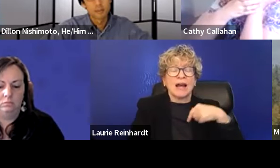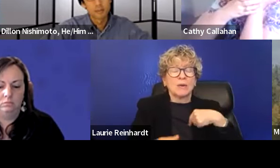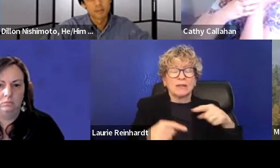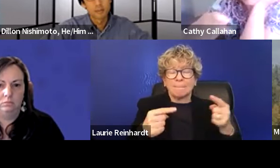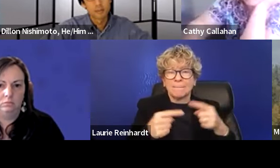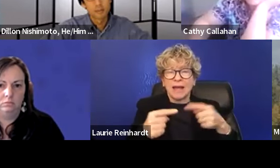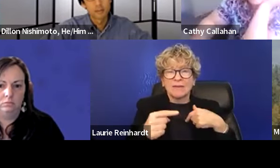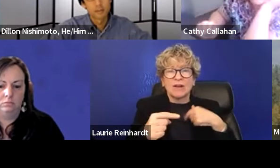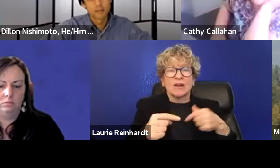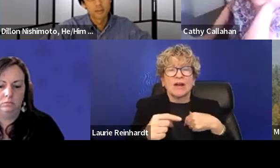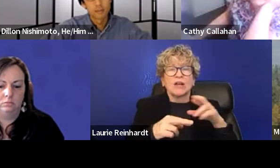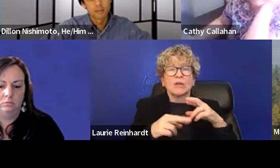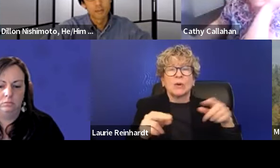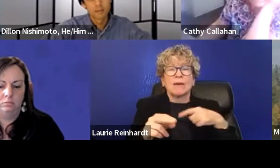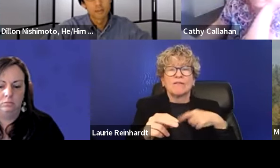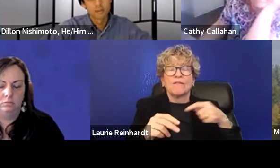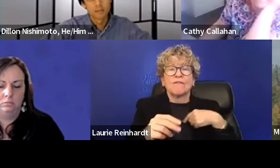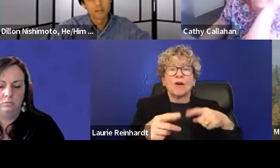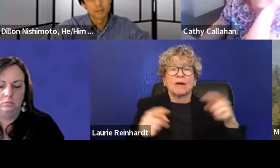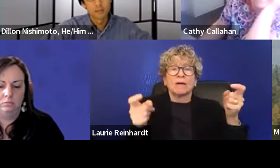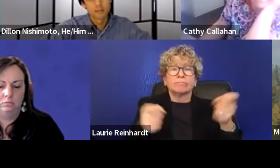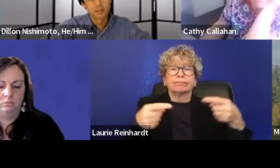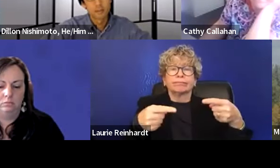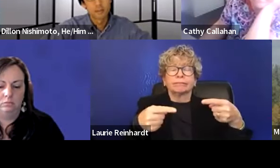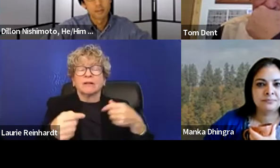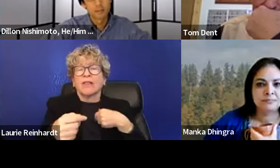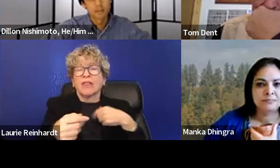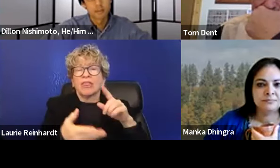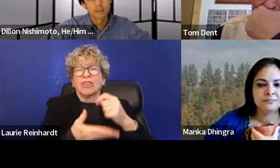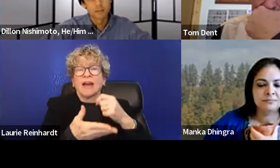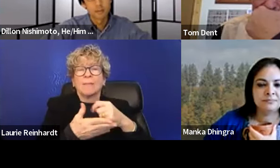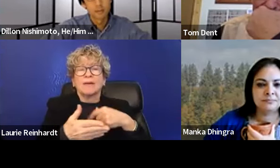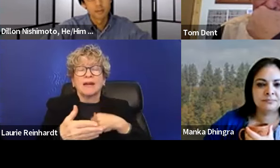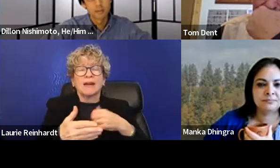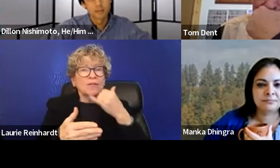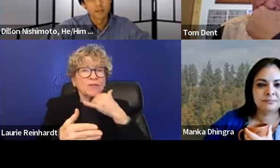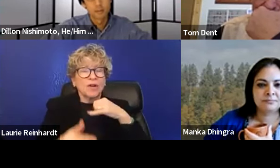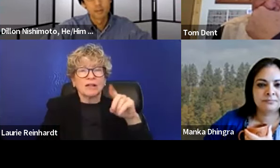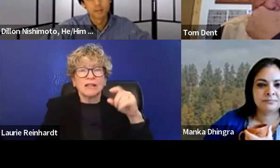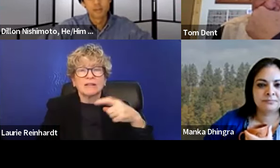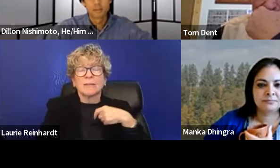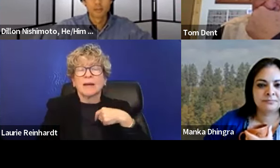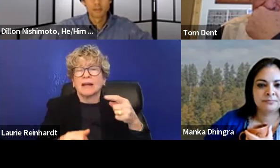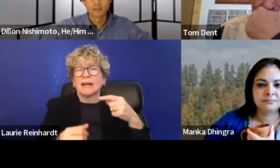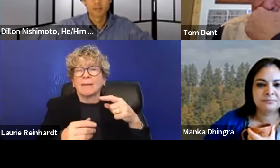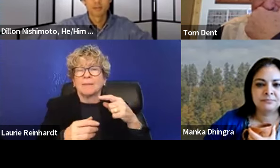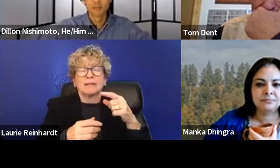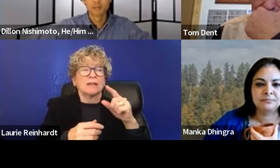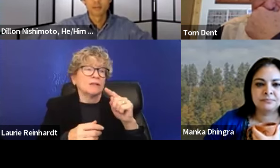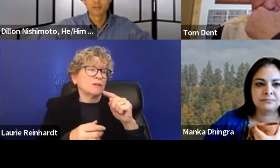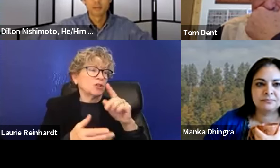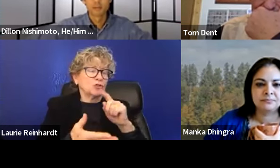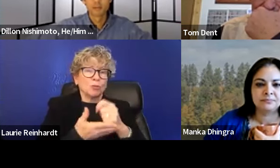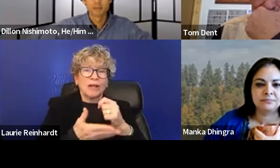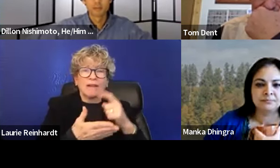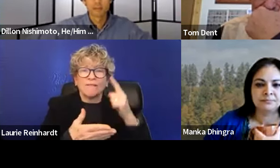considering electroconvulsive therapy. I had dealt with chronic misdiagnosis and had been treated for mental health conditions through meds,